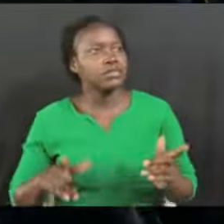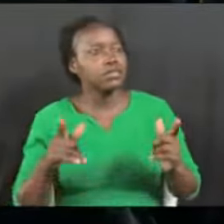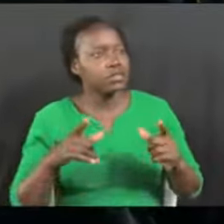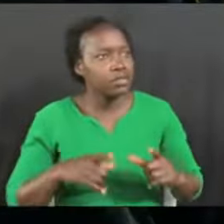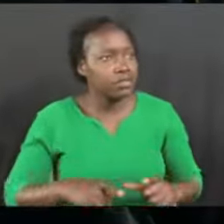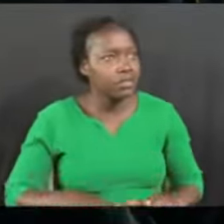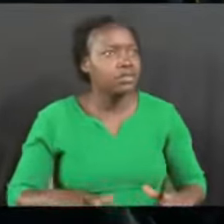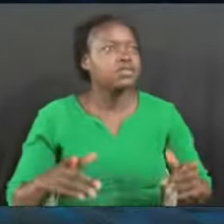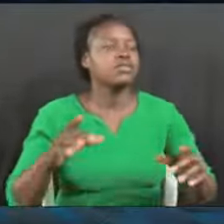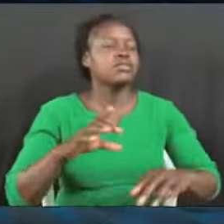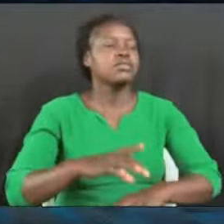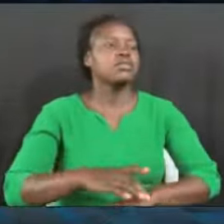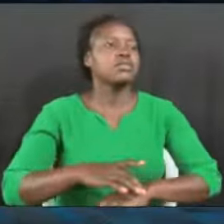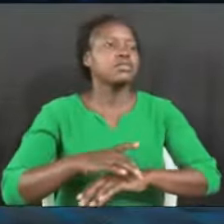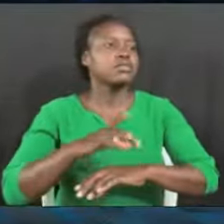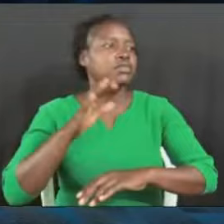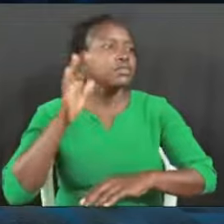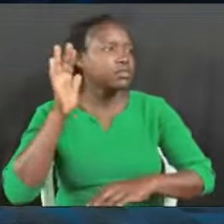ladies.